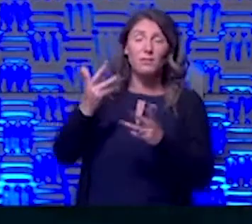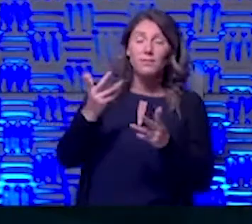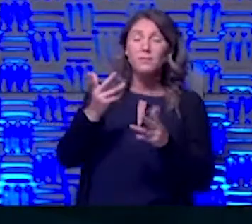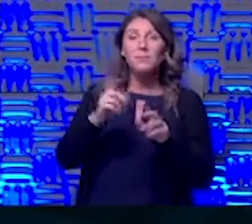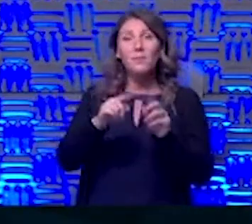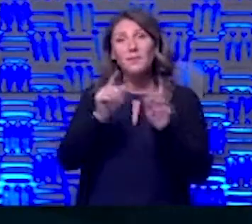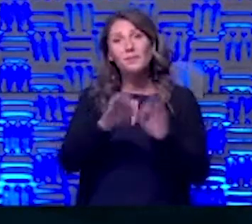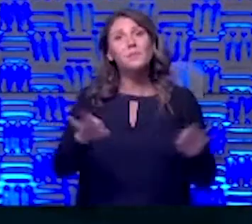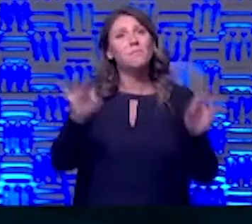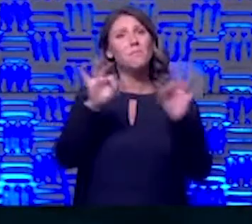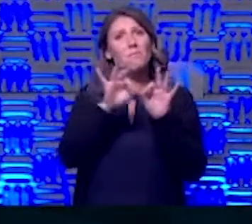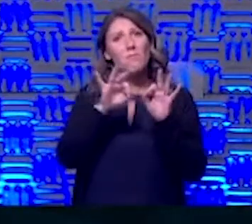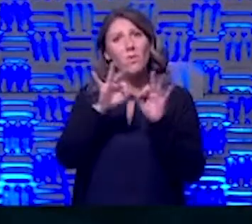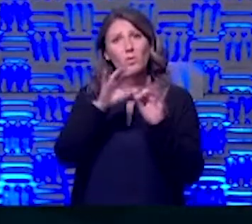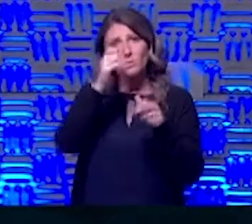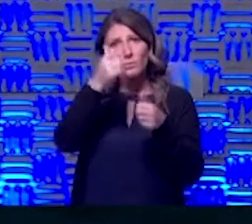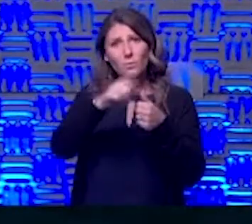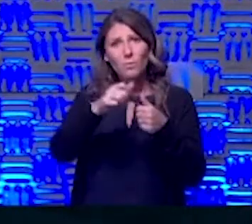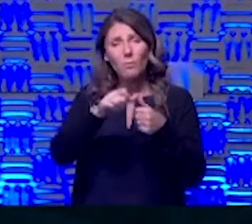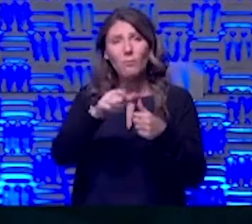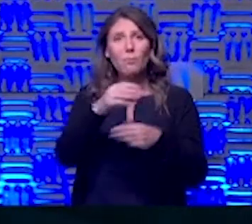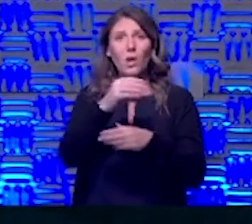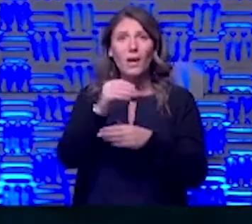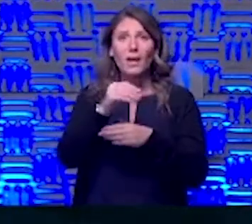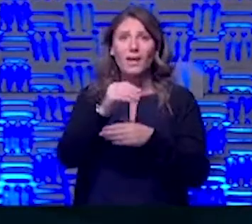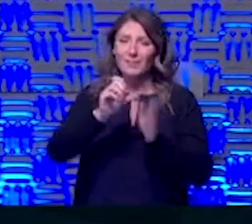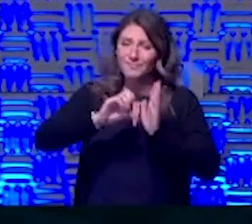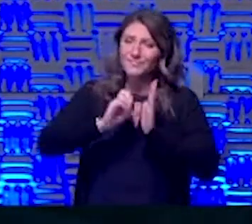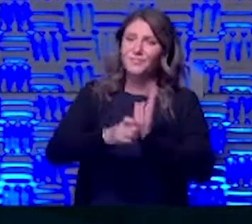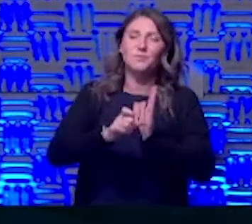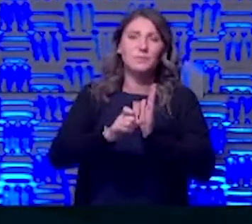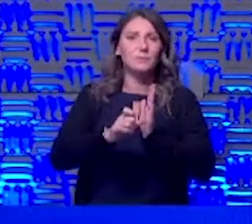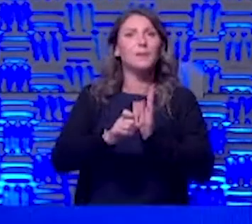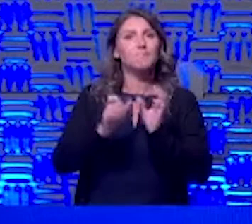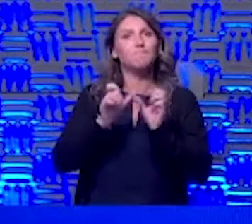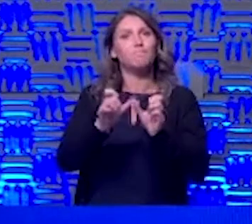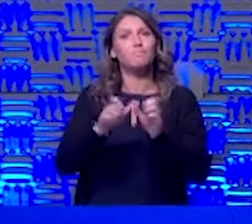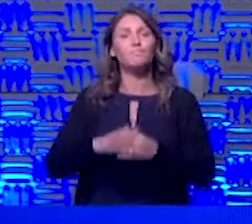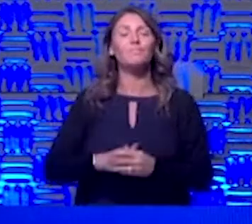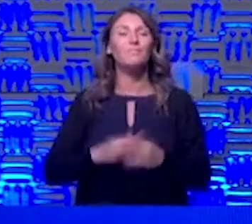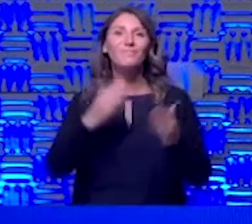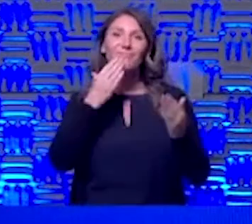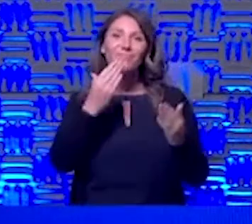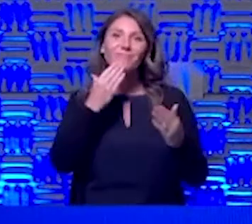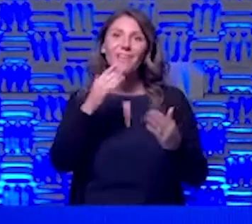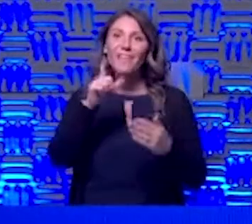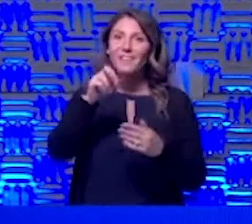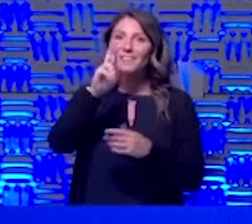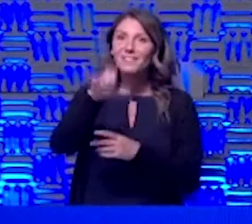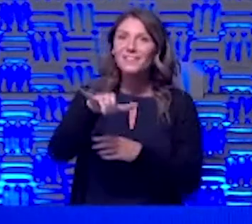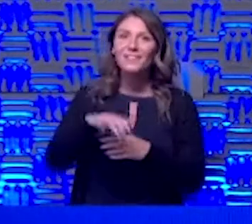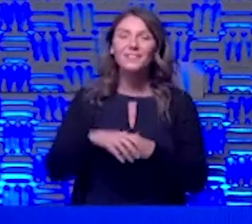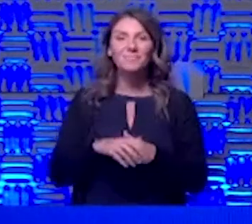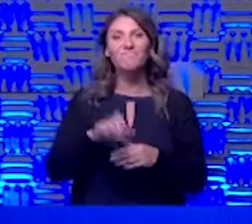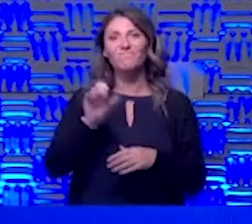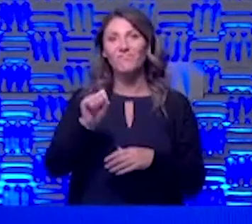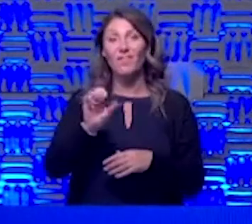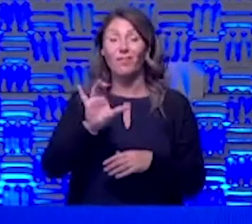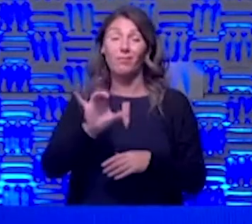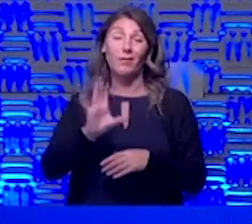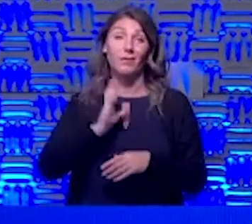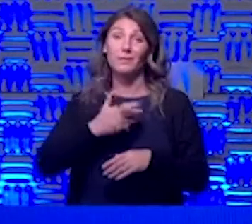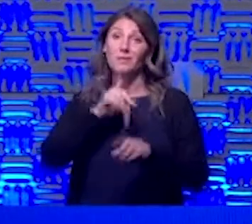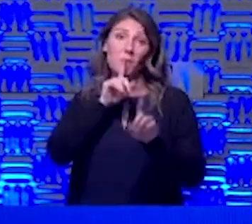think, and we need to keep stressing that. Yeah, thanks, Larry. And man, yeah,